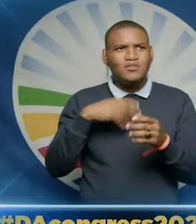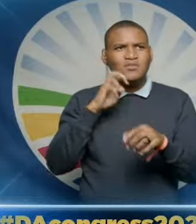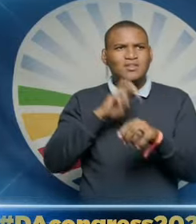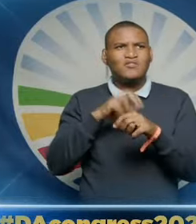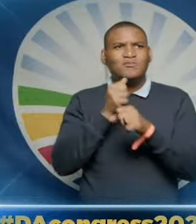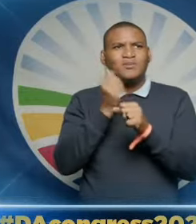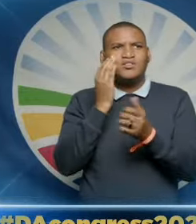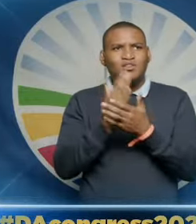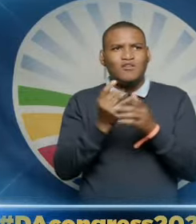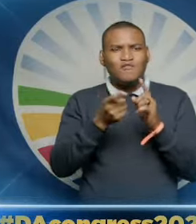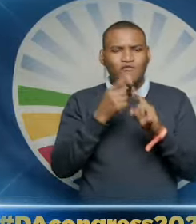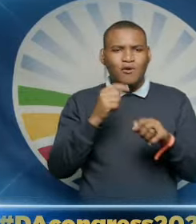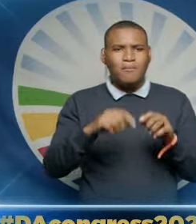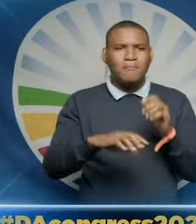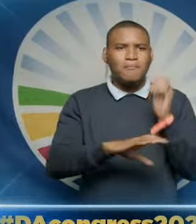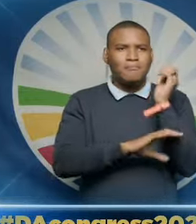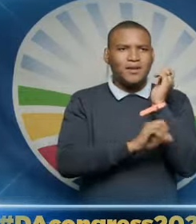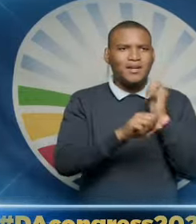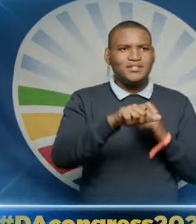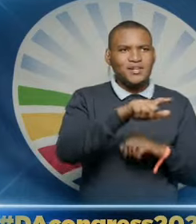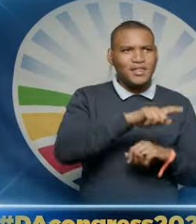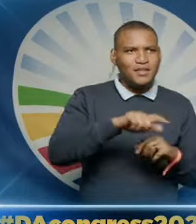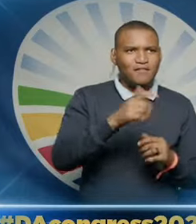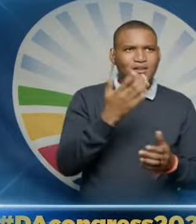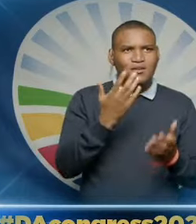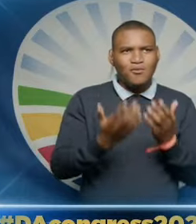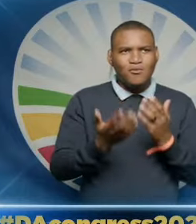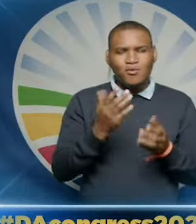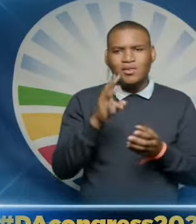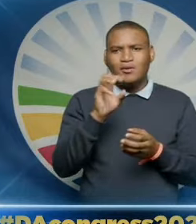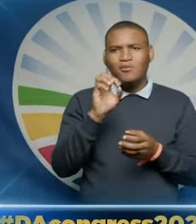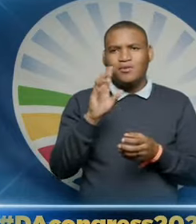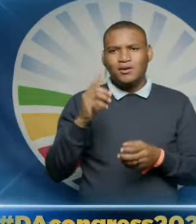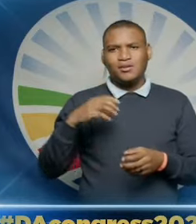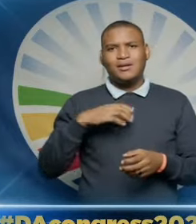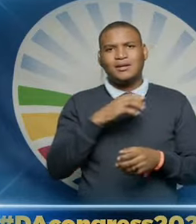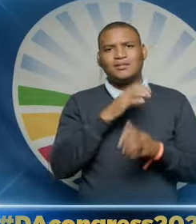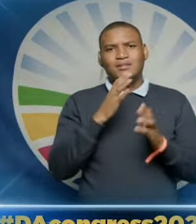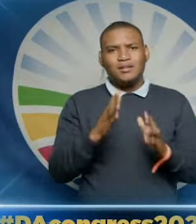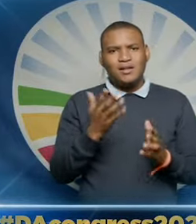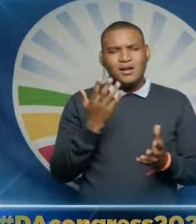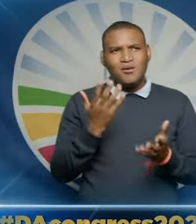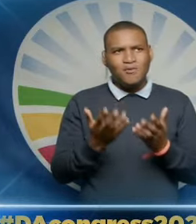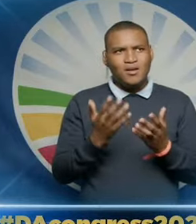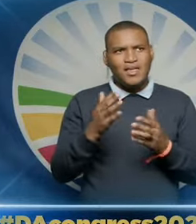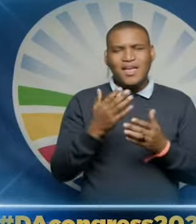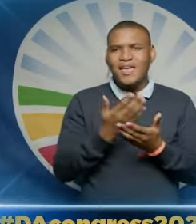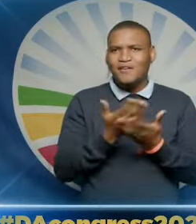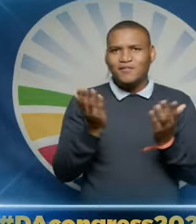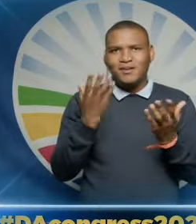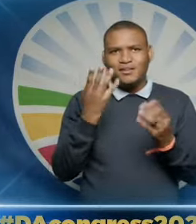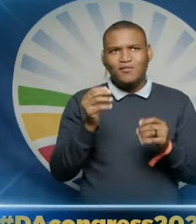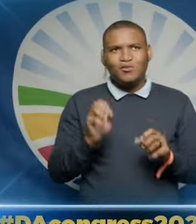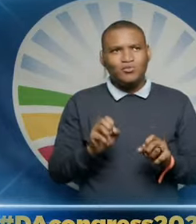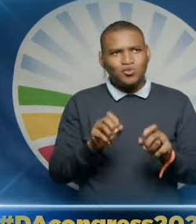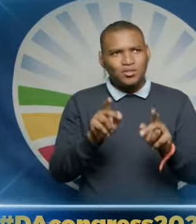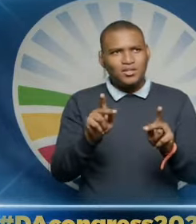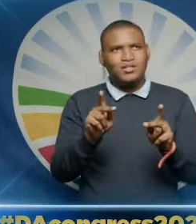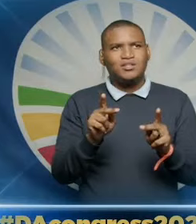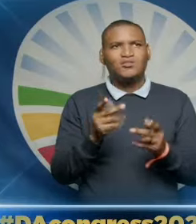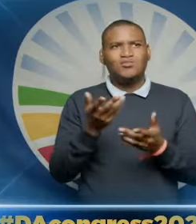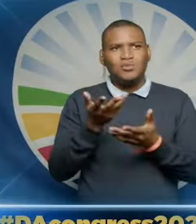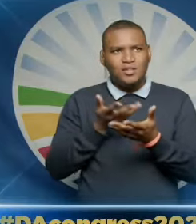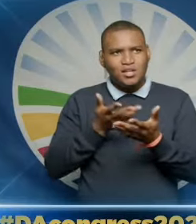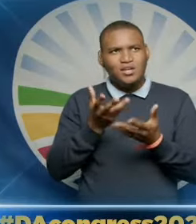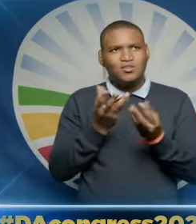that from branch level, whether it's your ward councillor, whether it's your activists, everybody has had an opportunity to